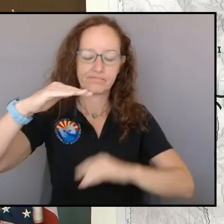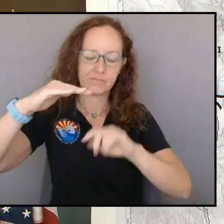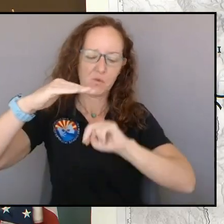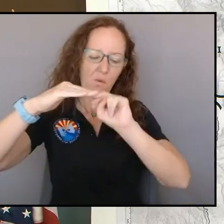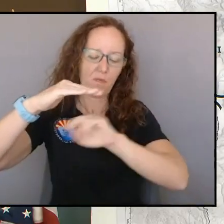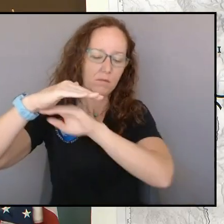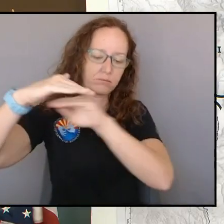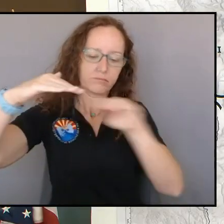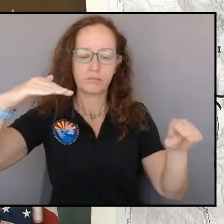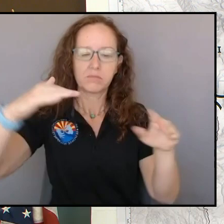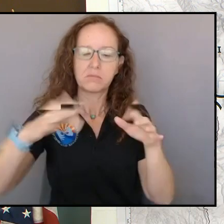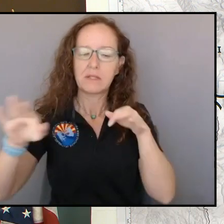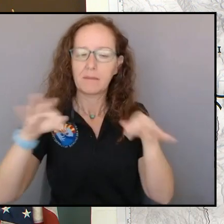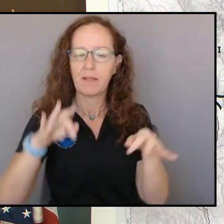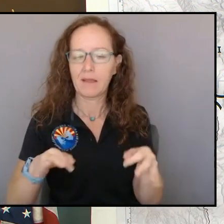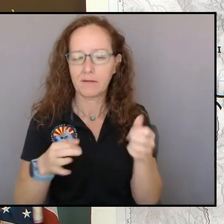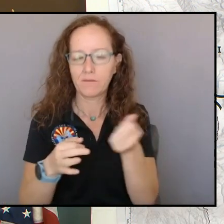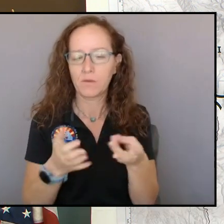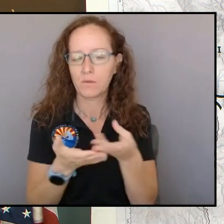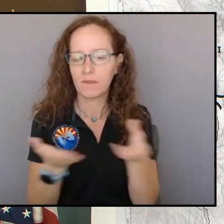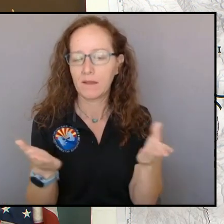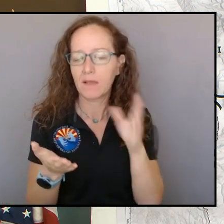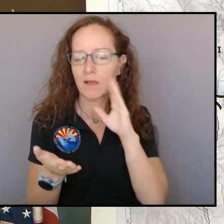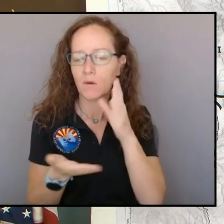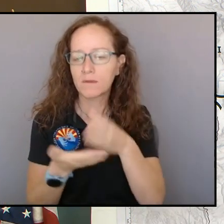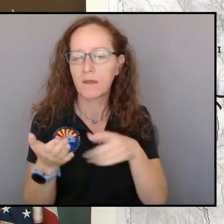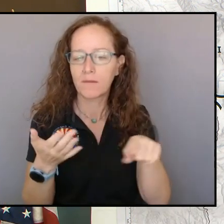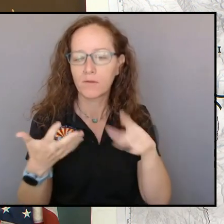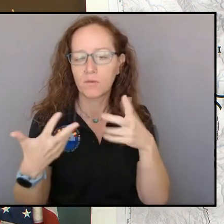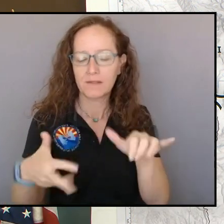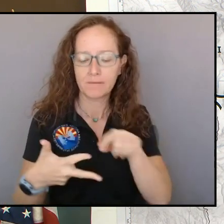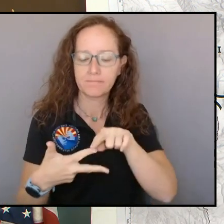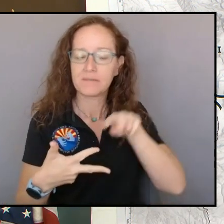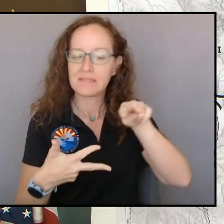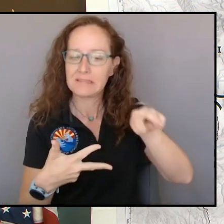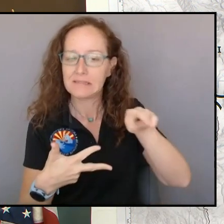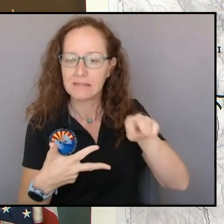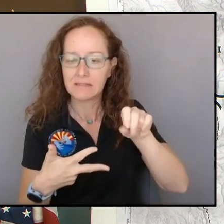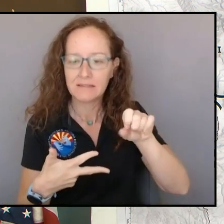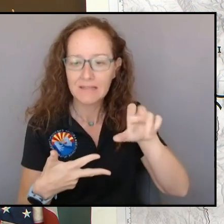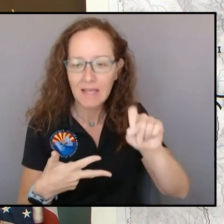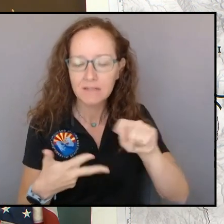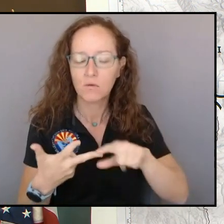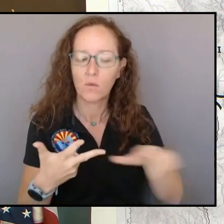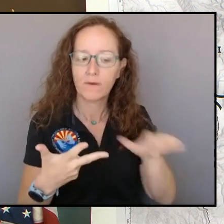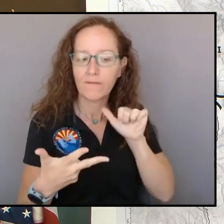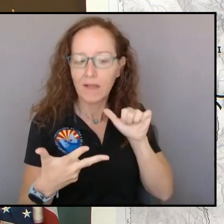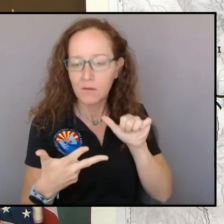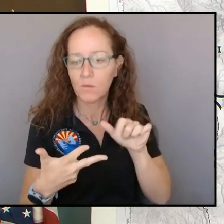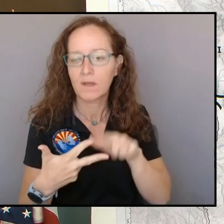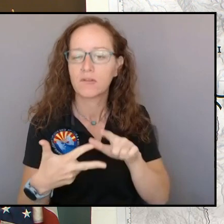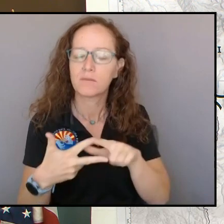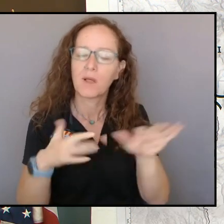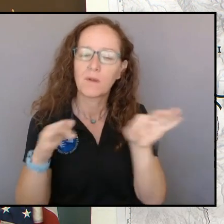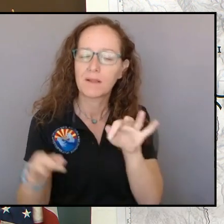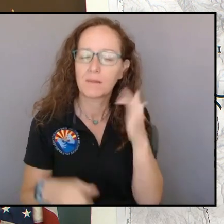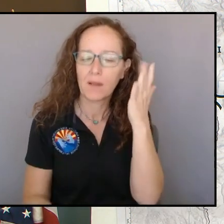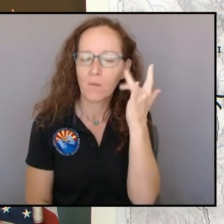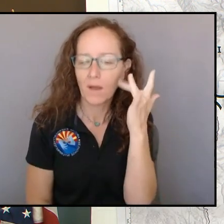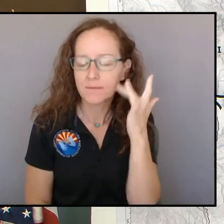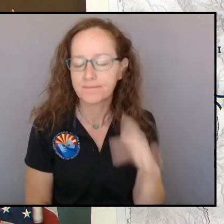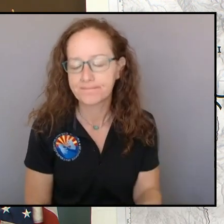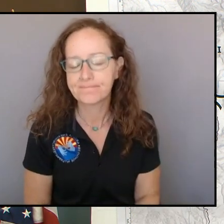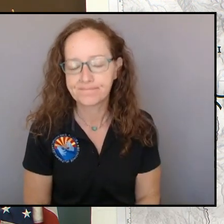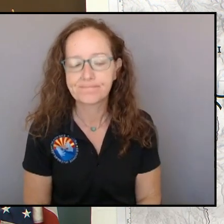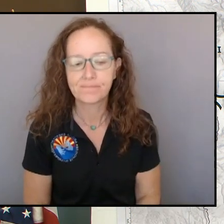folks are still in the set status and different evacuation status, but just a little bit of the why of that. I know there's been some